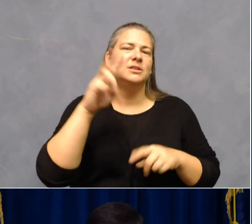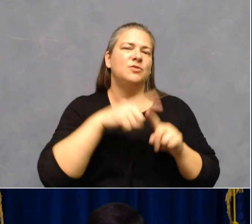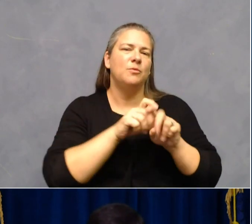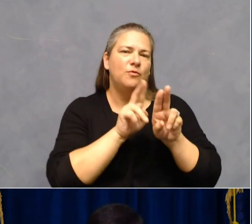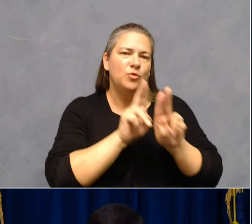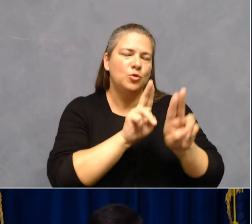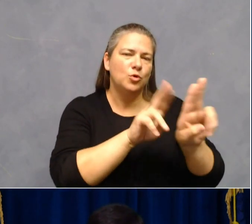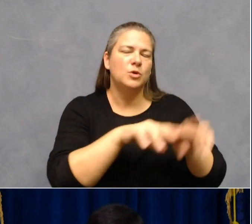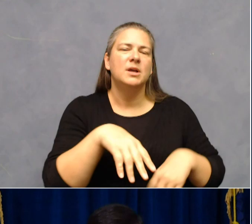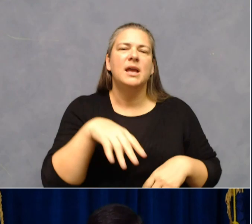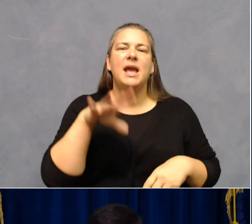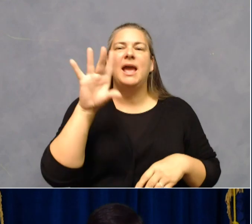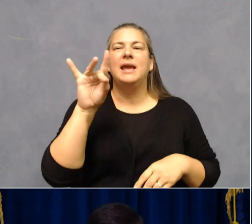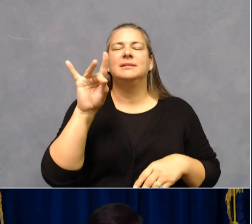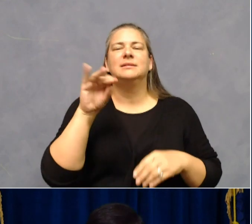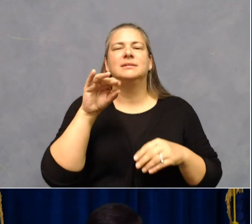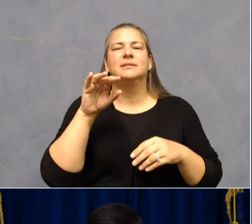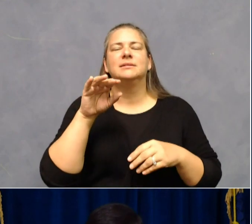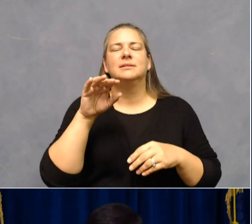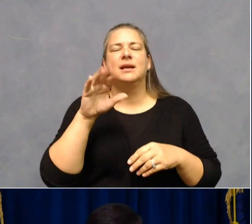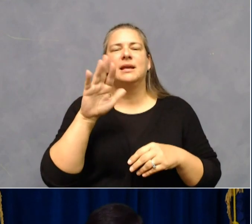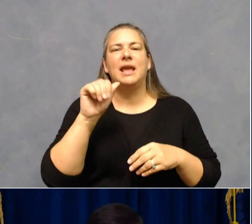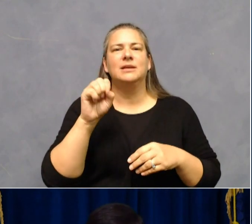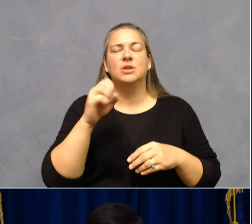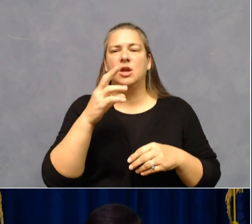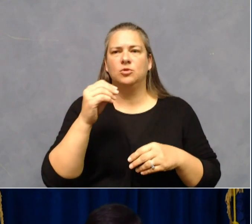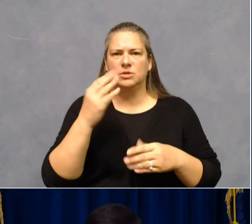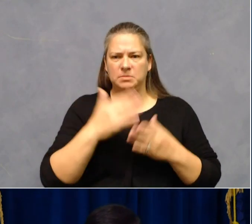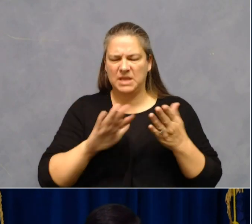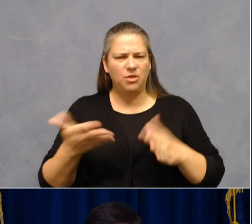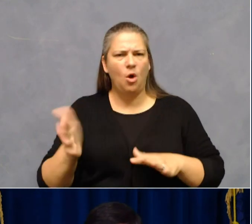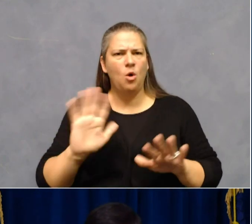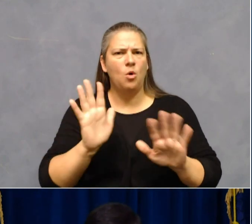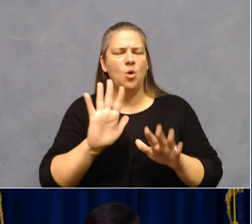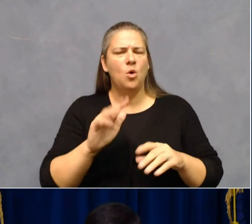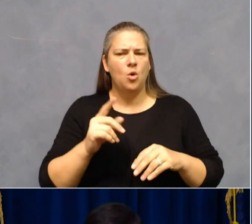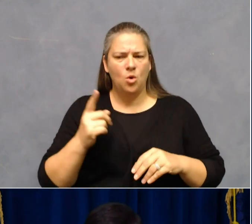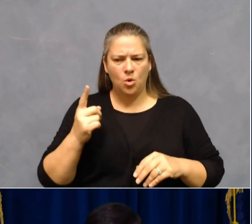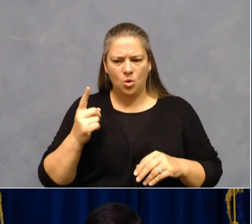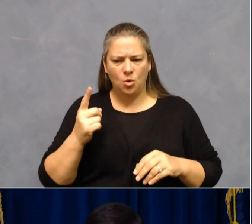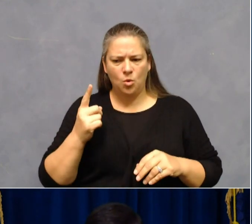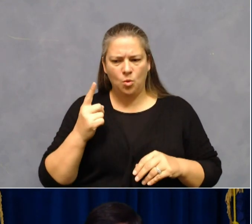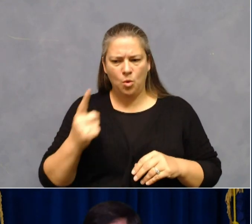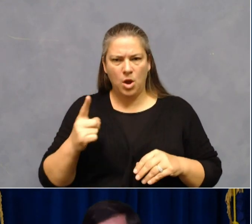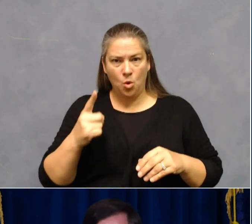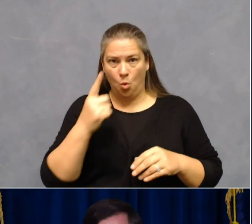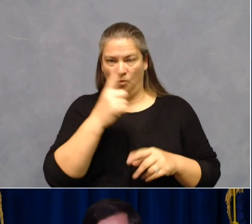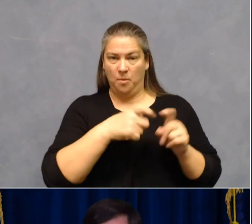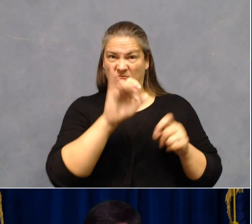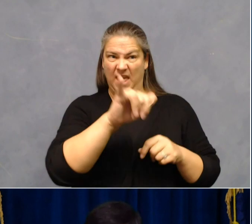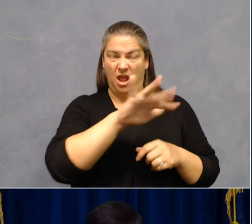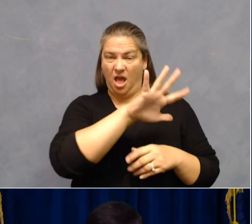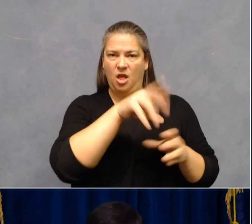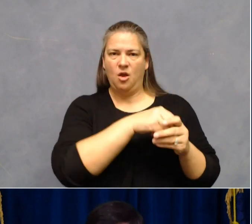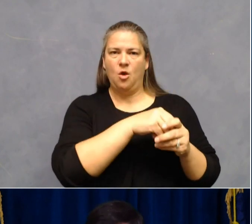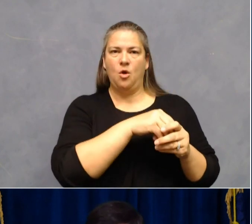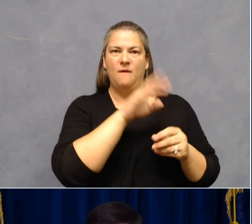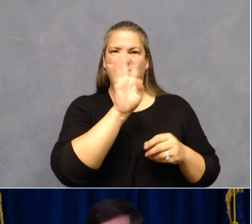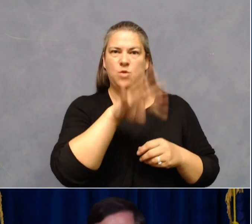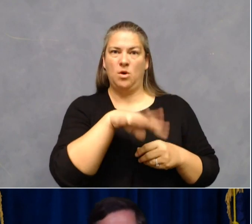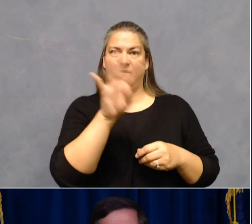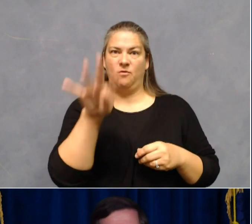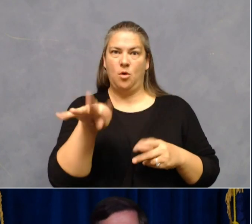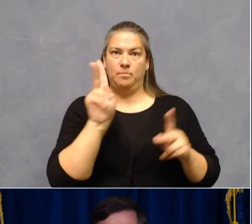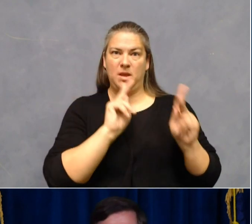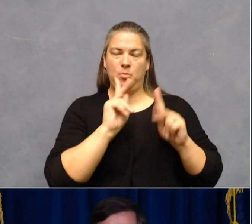2 deaths. No, these are one wedding connected to 44 cases,